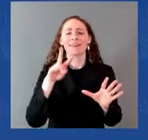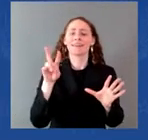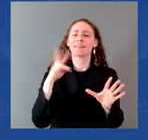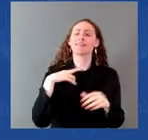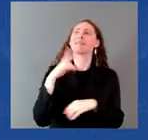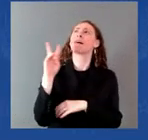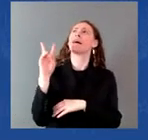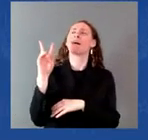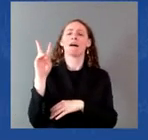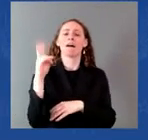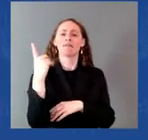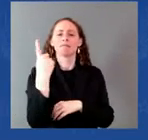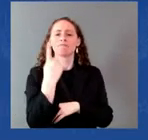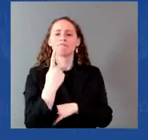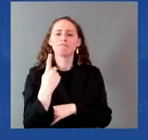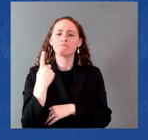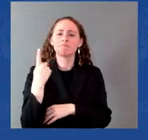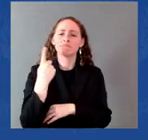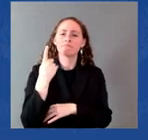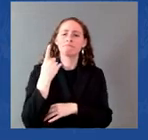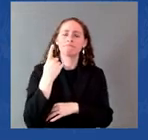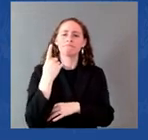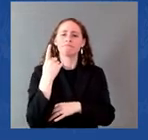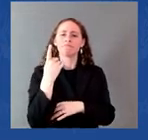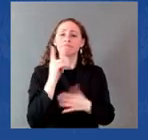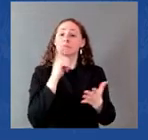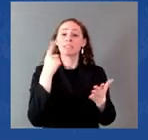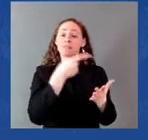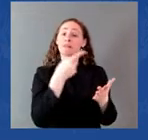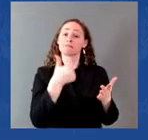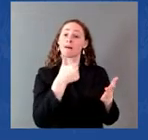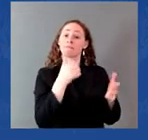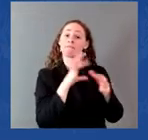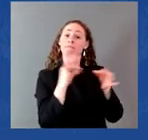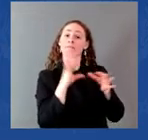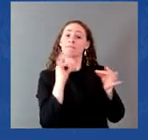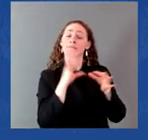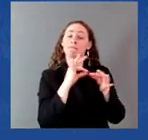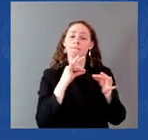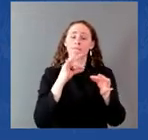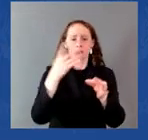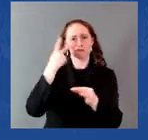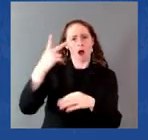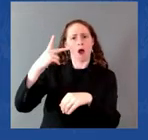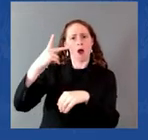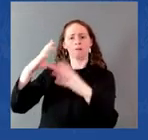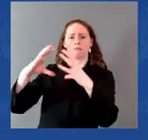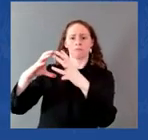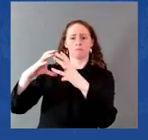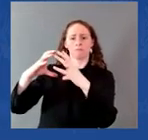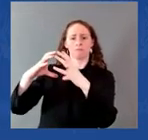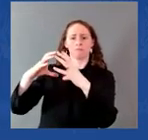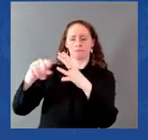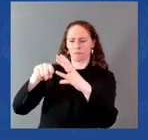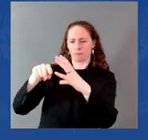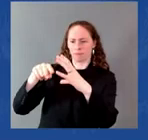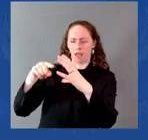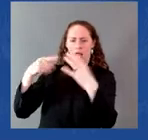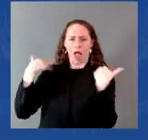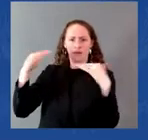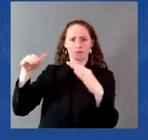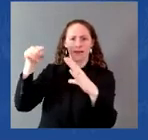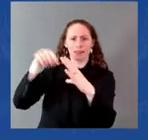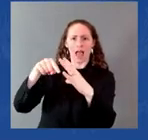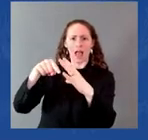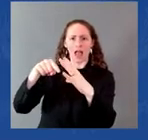angel in the marble, and I carved it so I could set him free. That's an artist's gift. That's the gift you all give us. It's